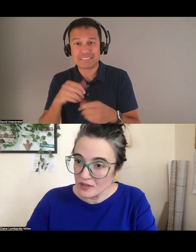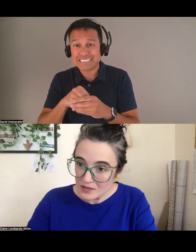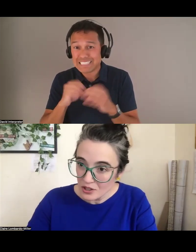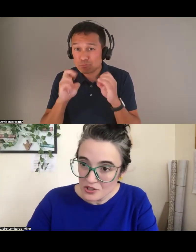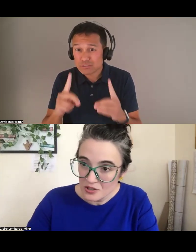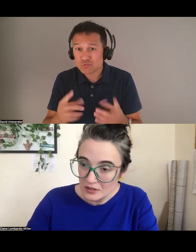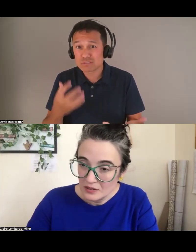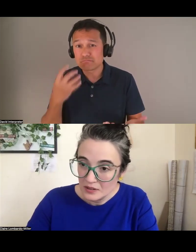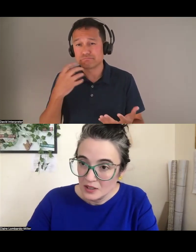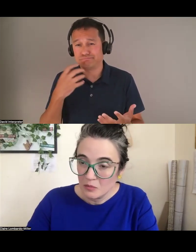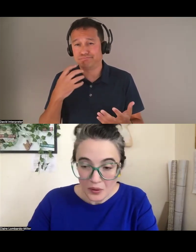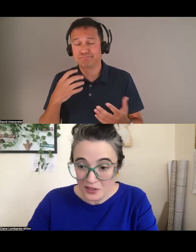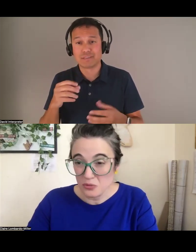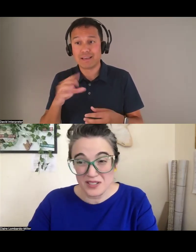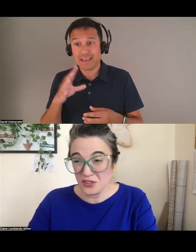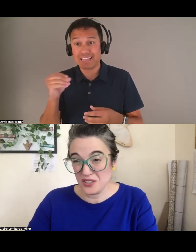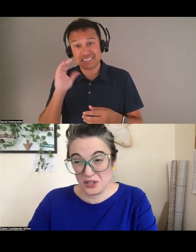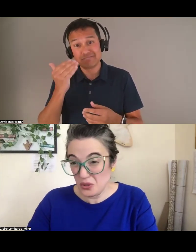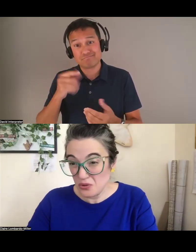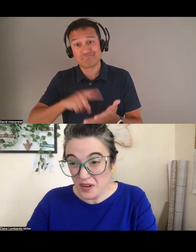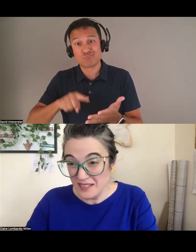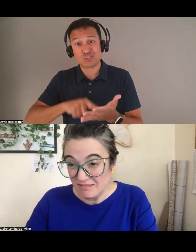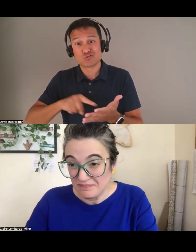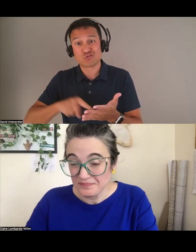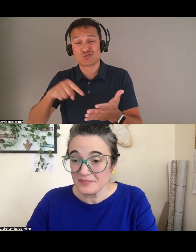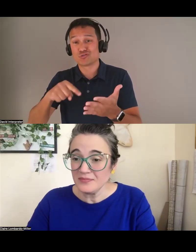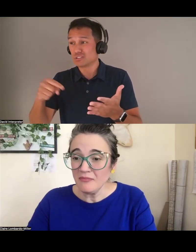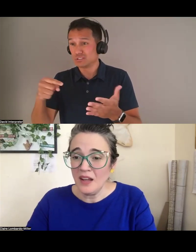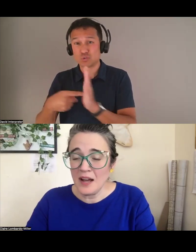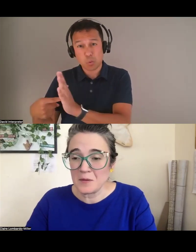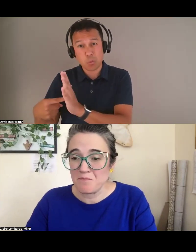to research. Pointing to research is a huge one.